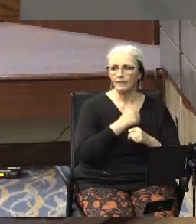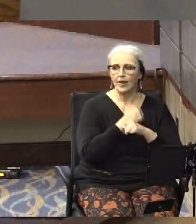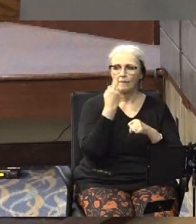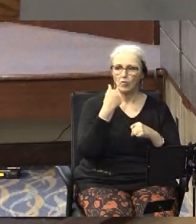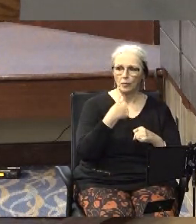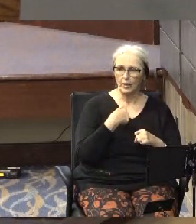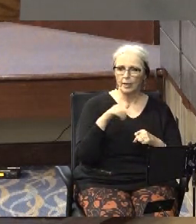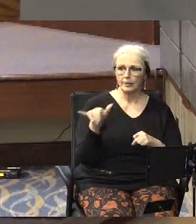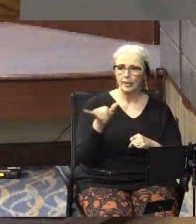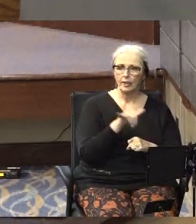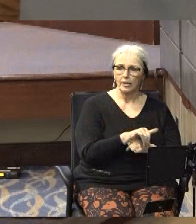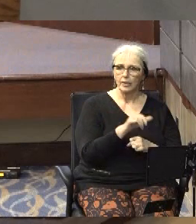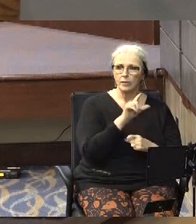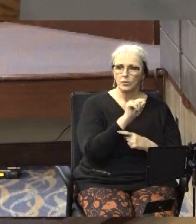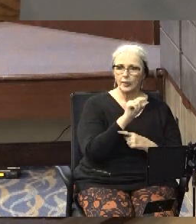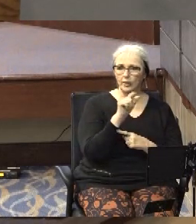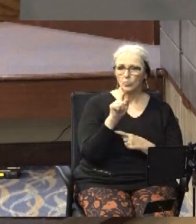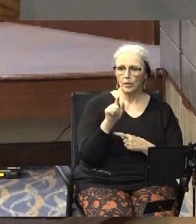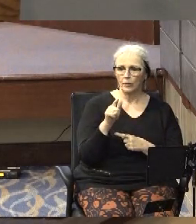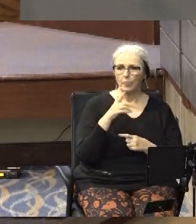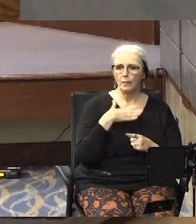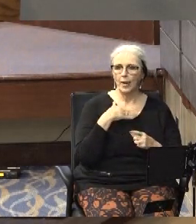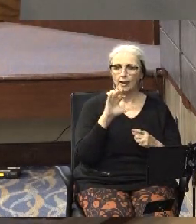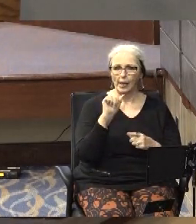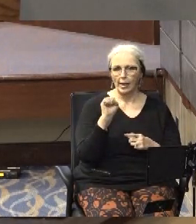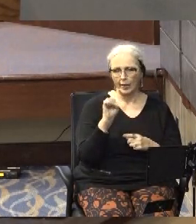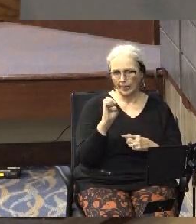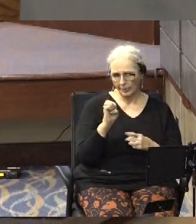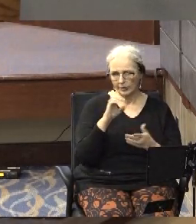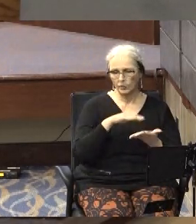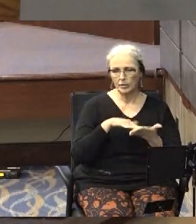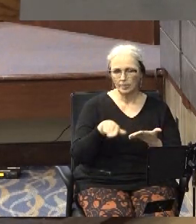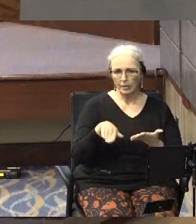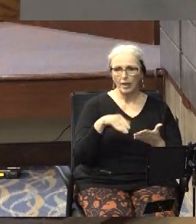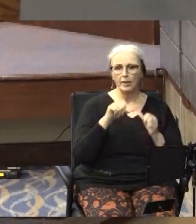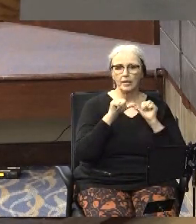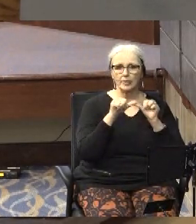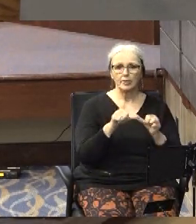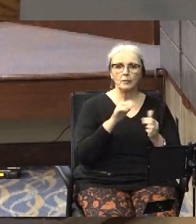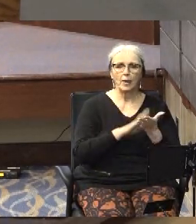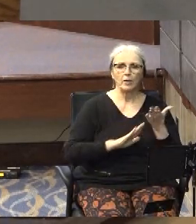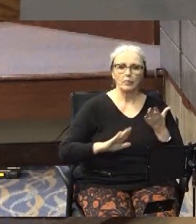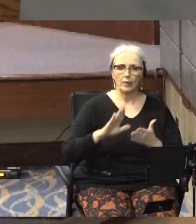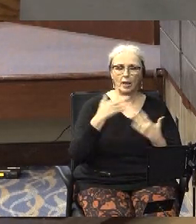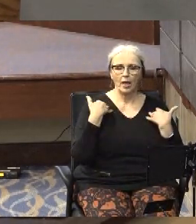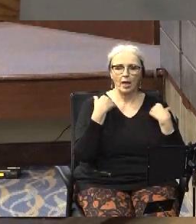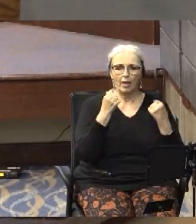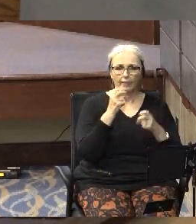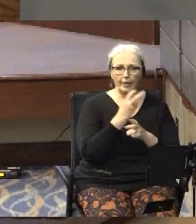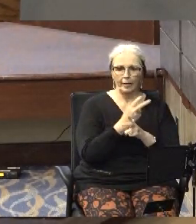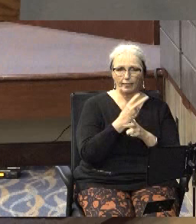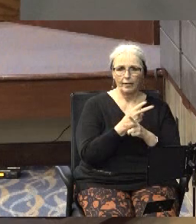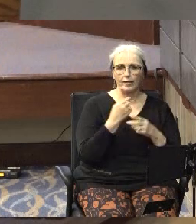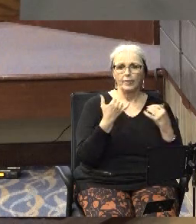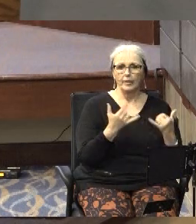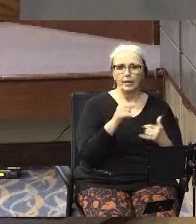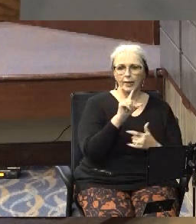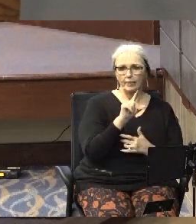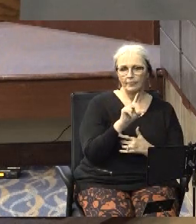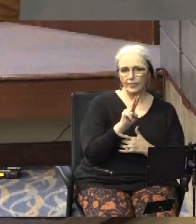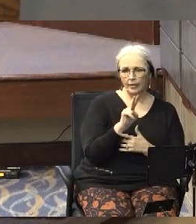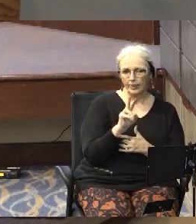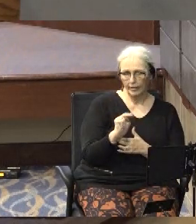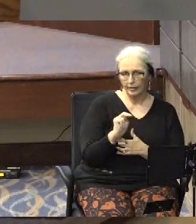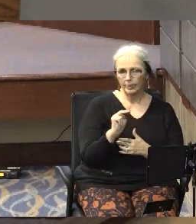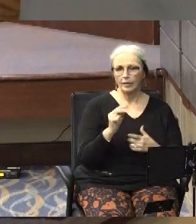did. 2021, my case was dismissed, and I continue to pursue my career in healthcare. I am now at LVN, living my